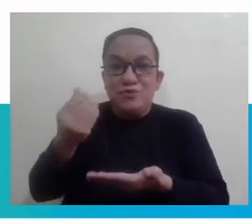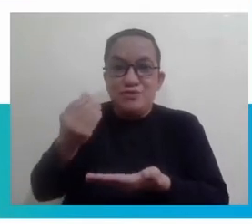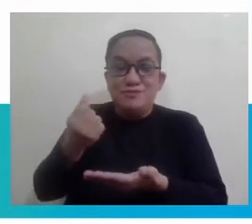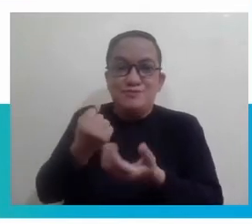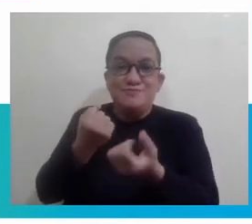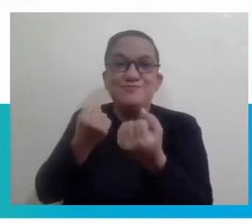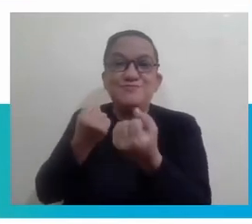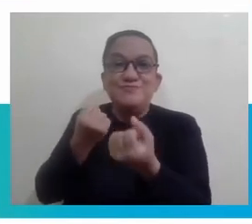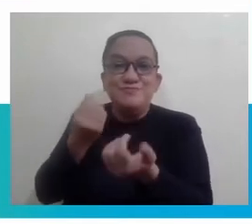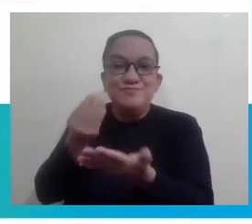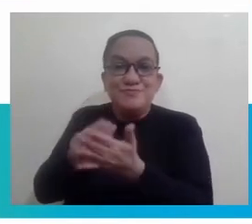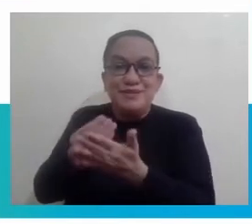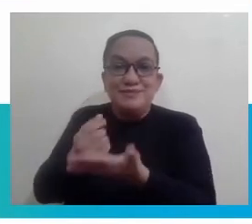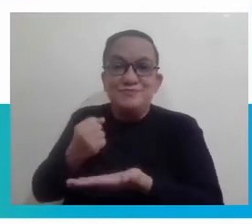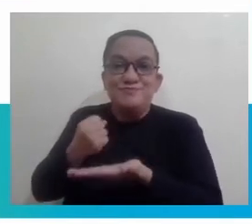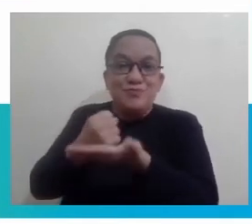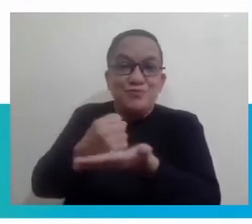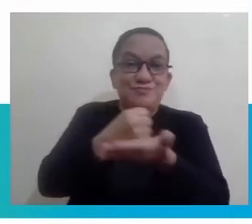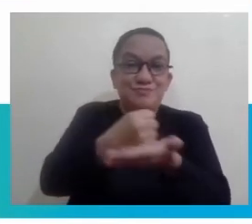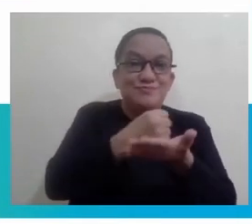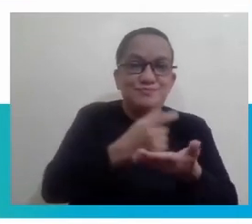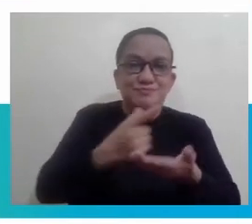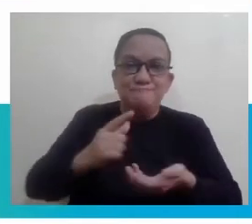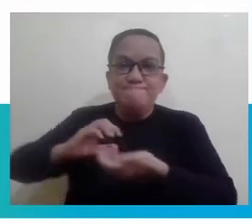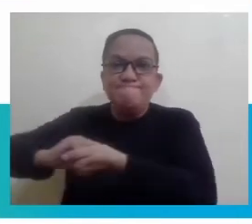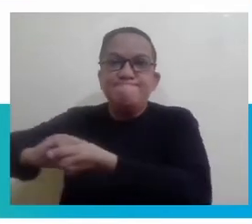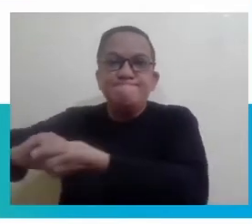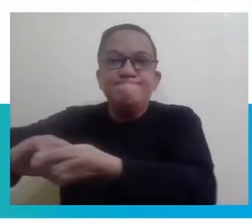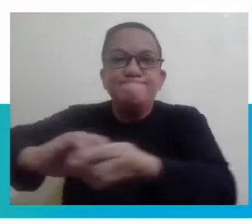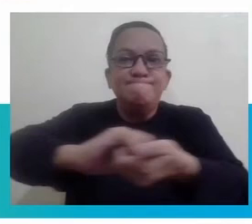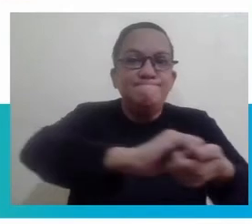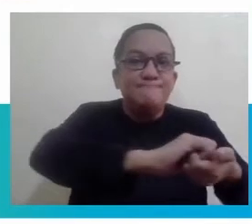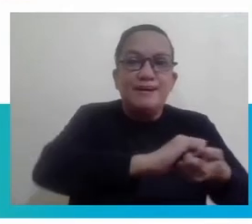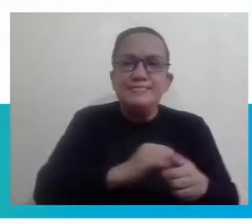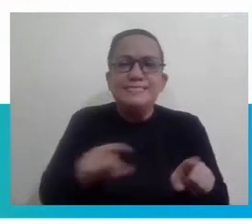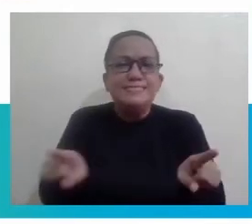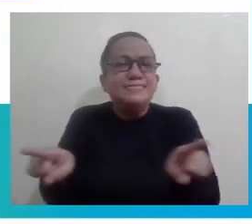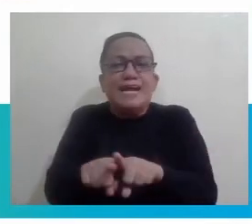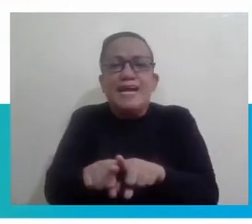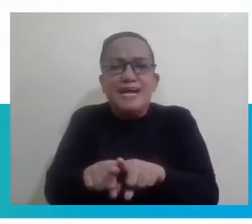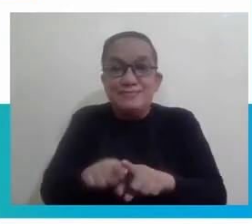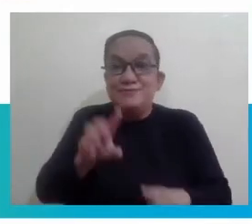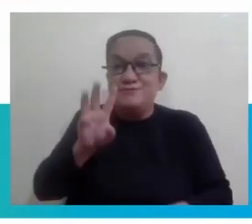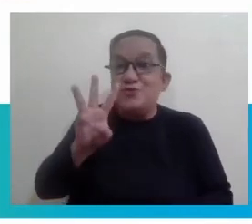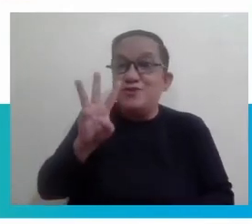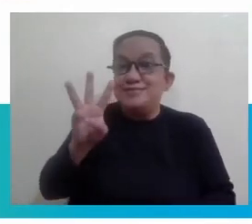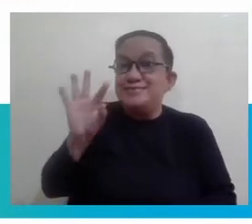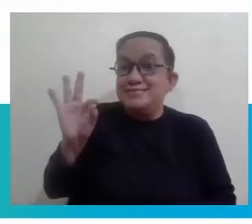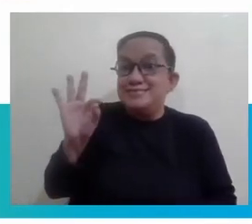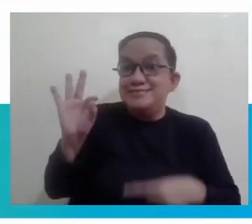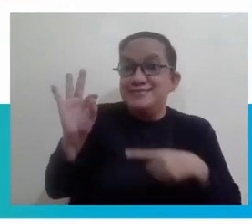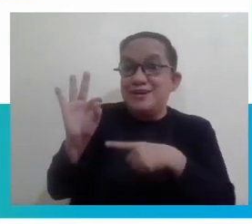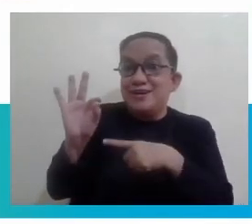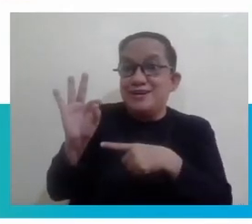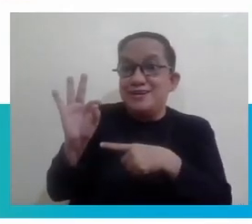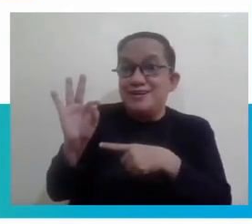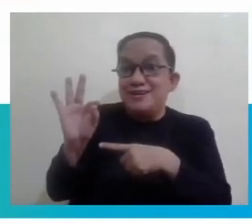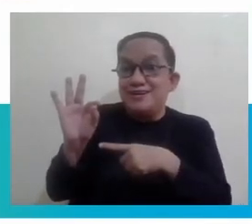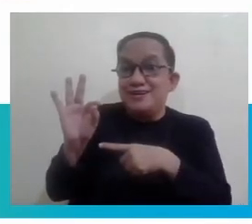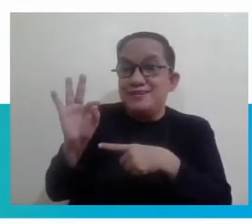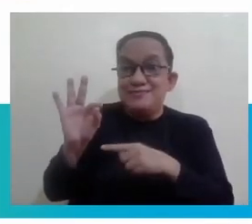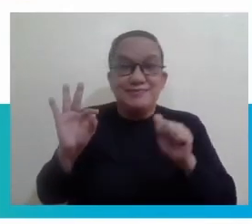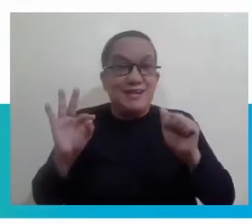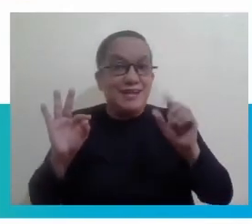such as that with the WWF. They're based on mutual respect, trust, and